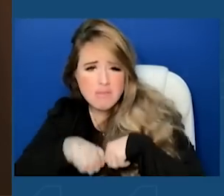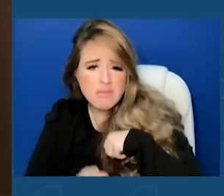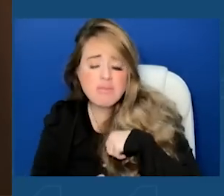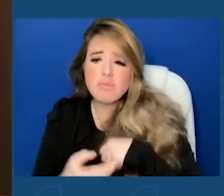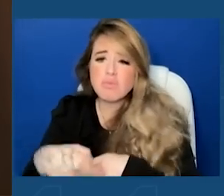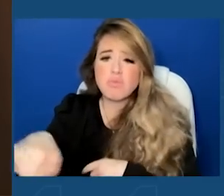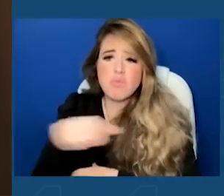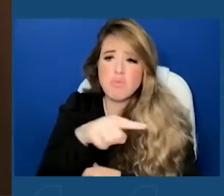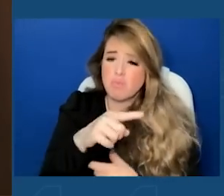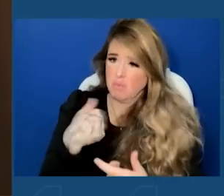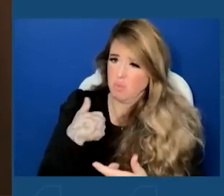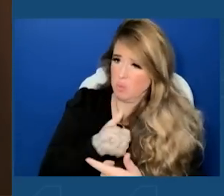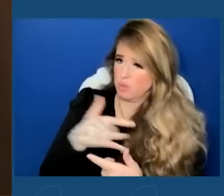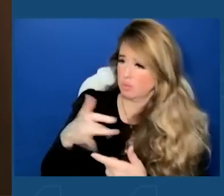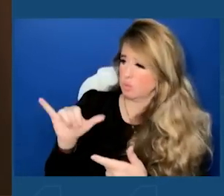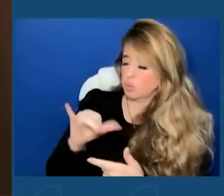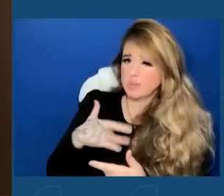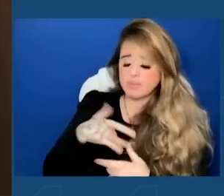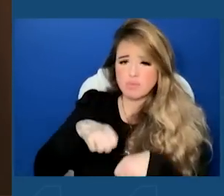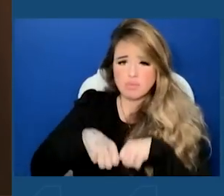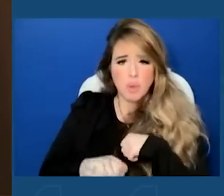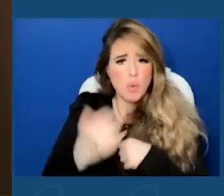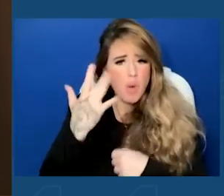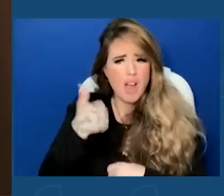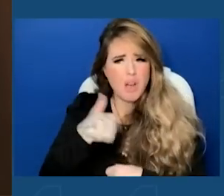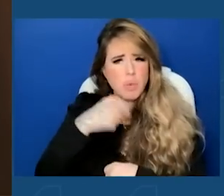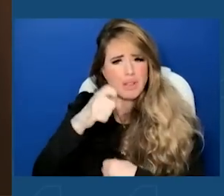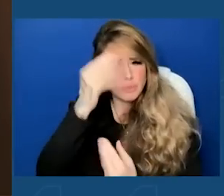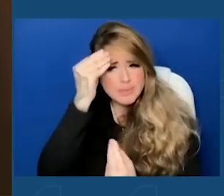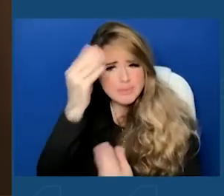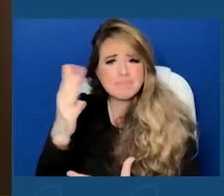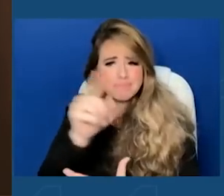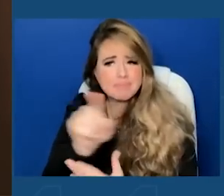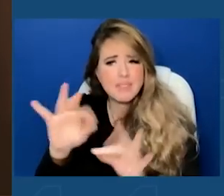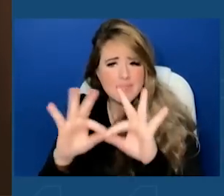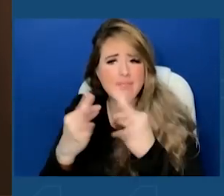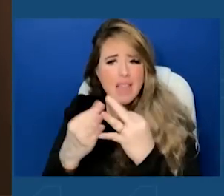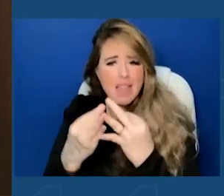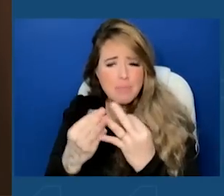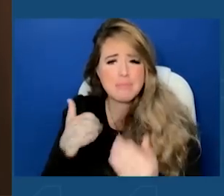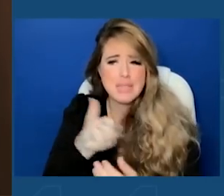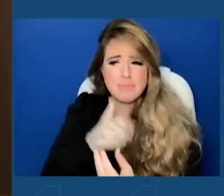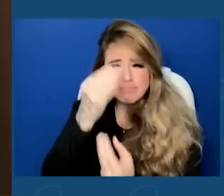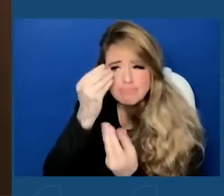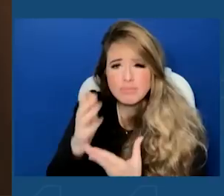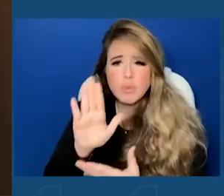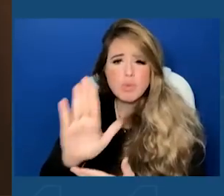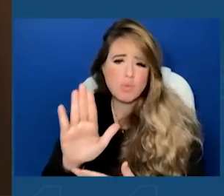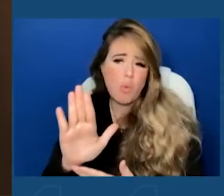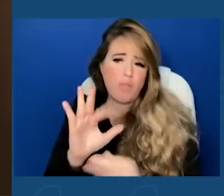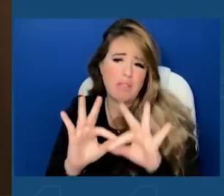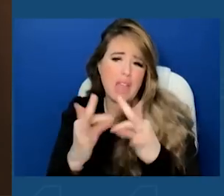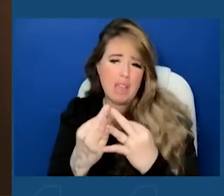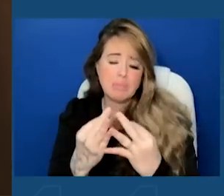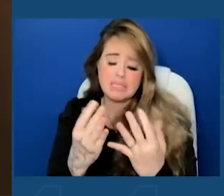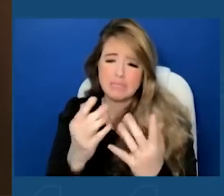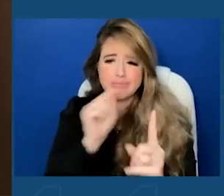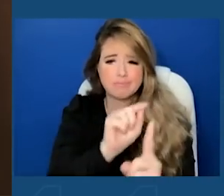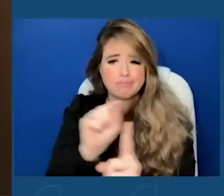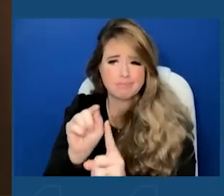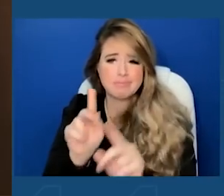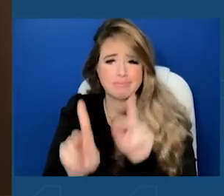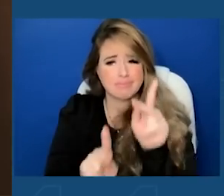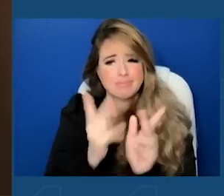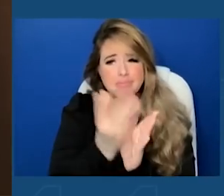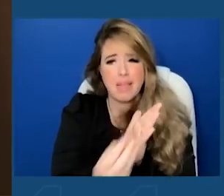news that their loved ones succumbed to the storm over the last day or two. And our hearts are breaking for them. And we'll be there